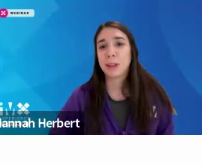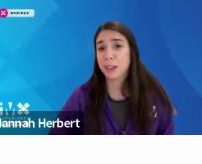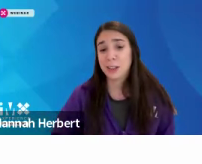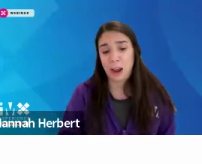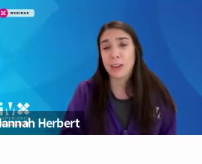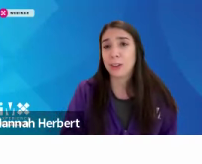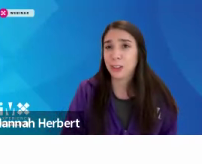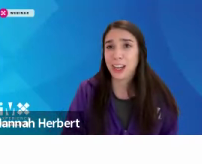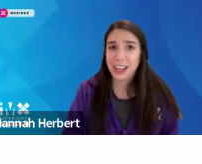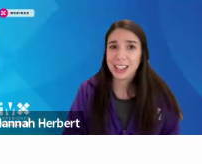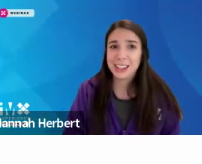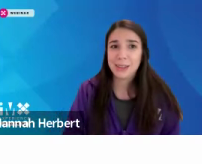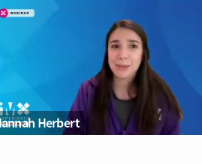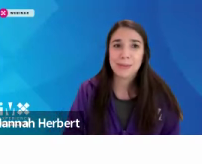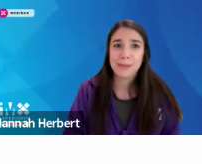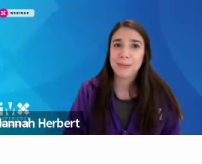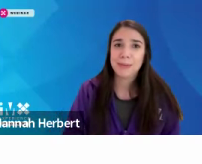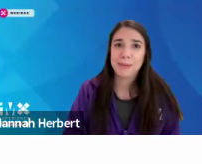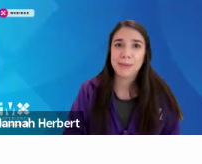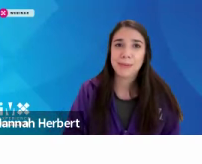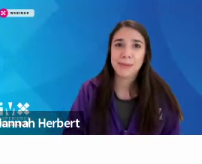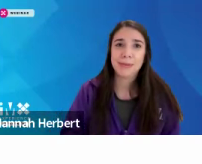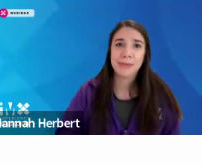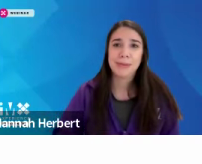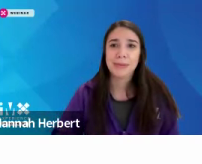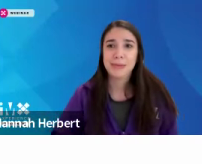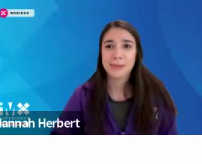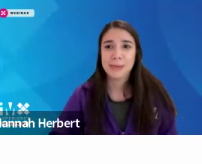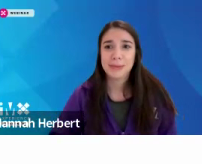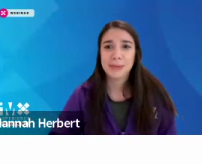with disabilities or other learning needs.